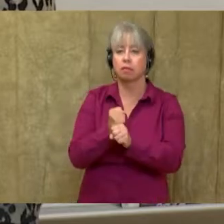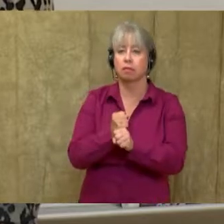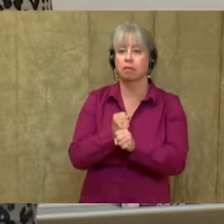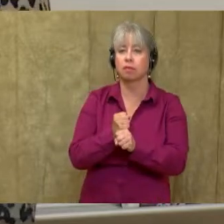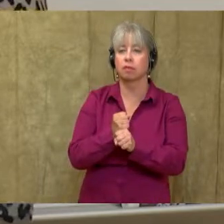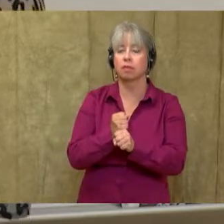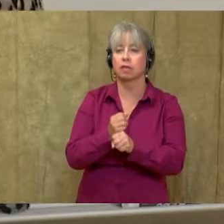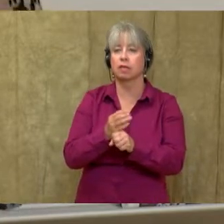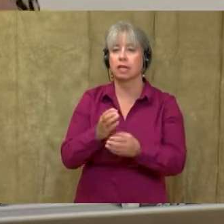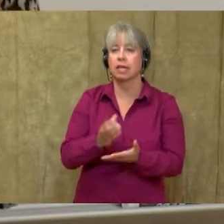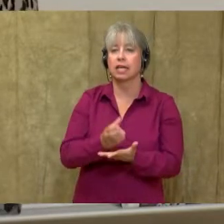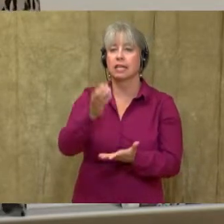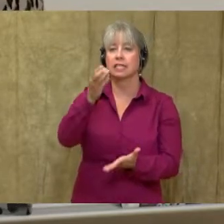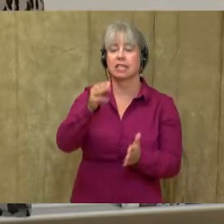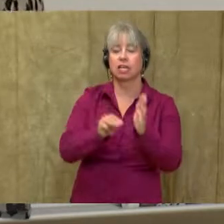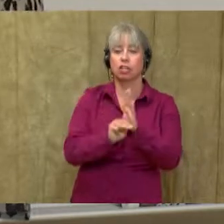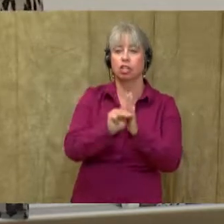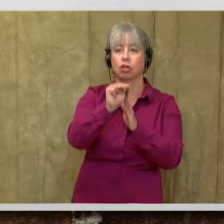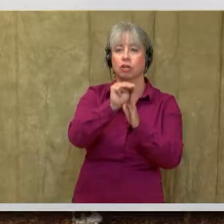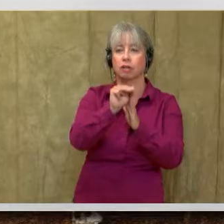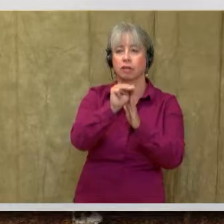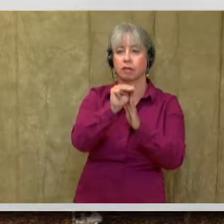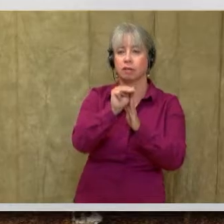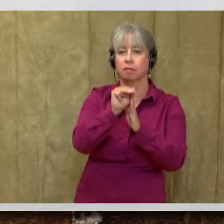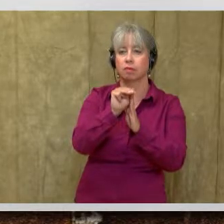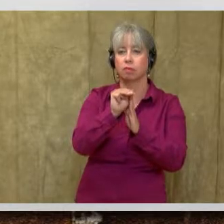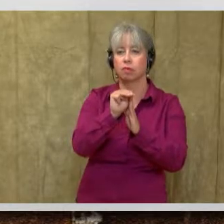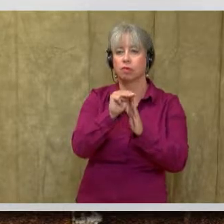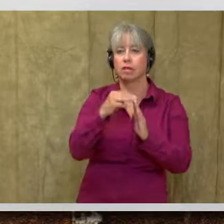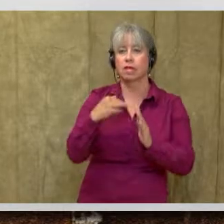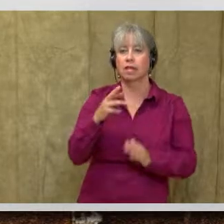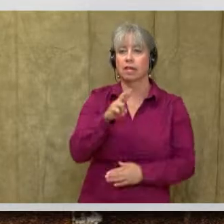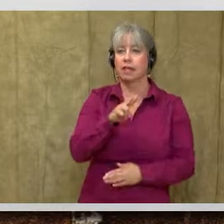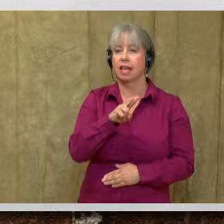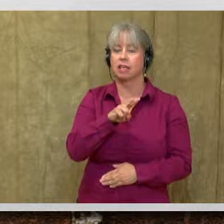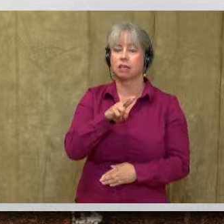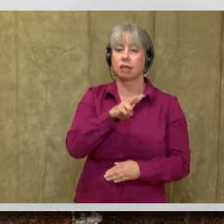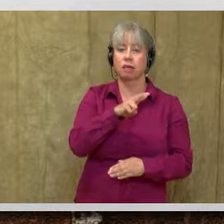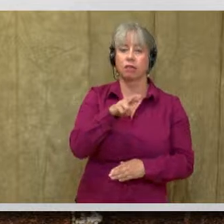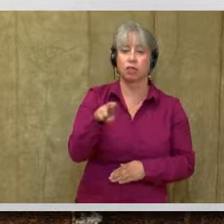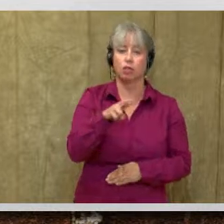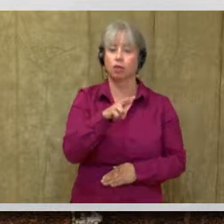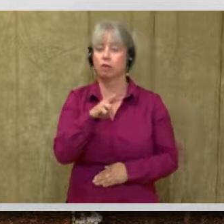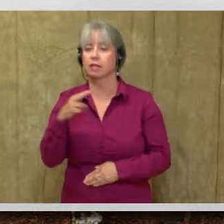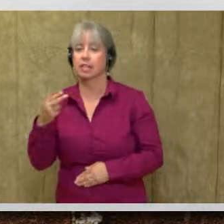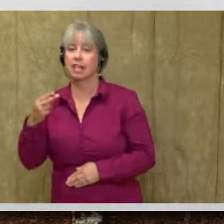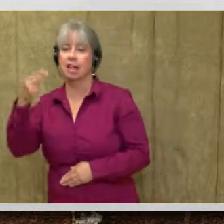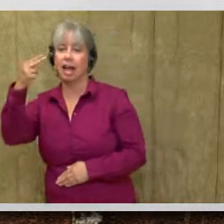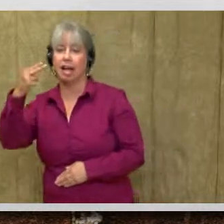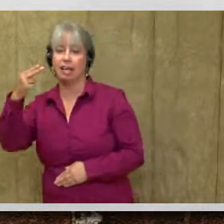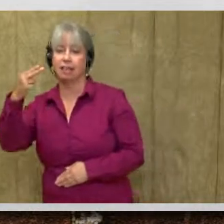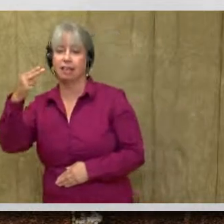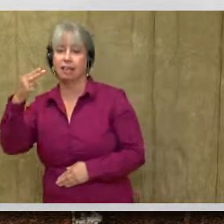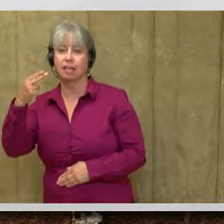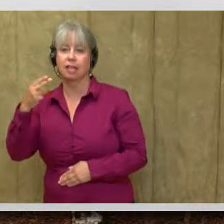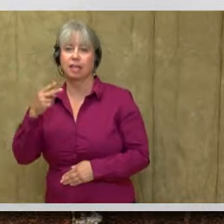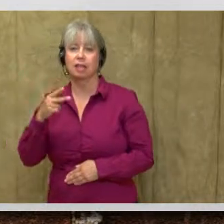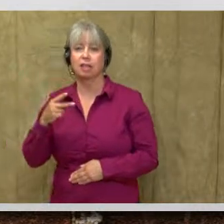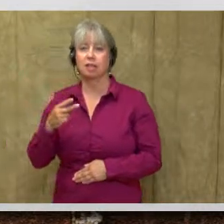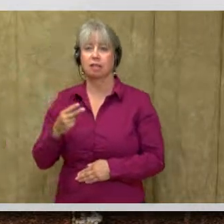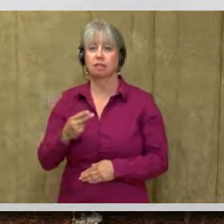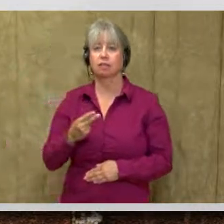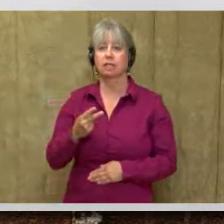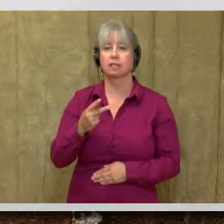of a cylinder. A cylinder has radius and height, and so the volume of a cylinder is pi, which